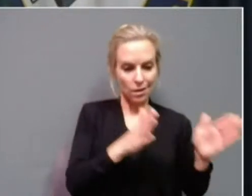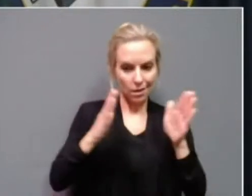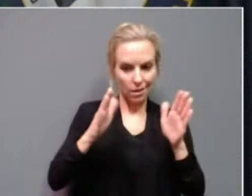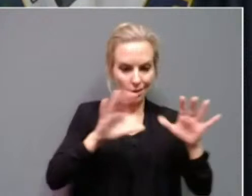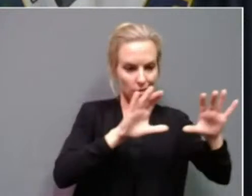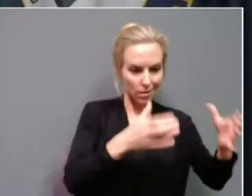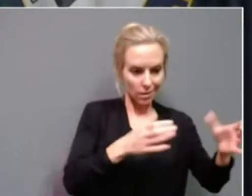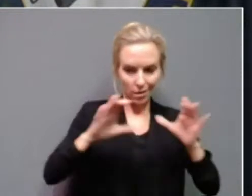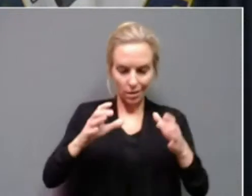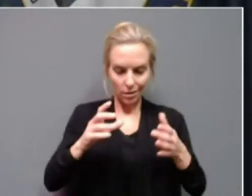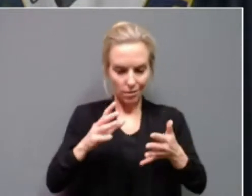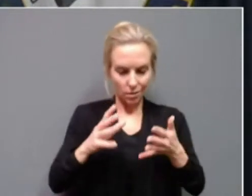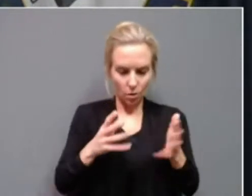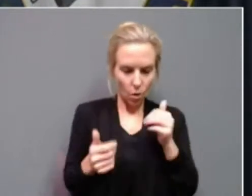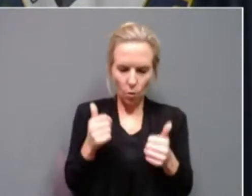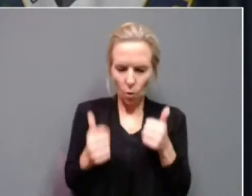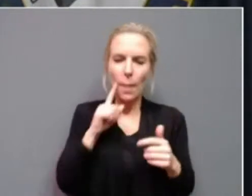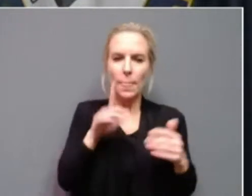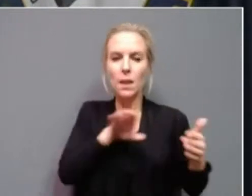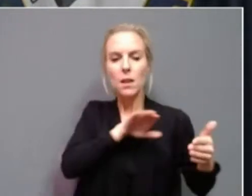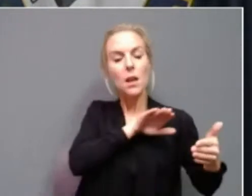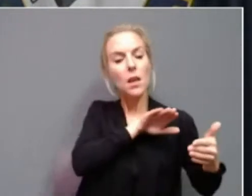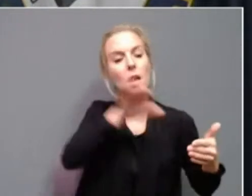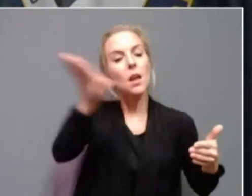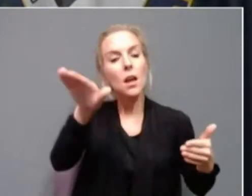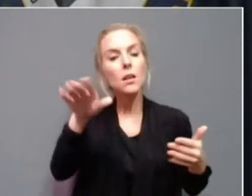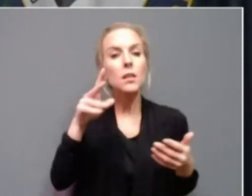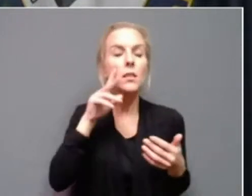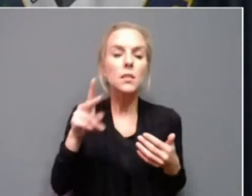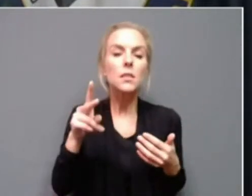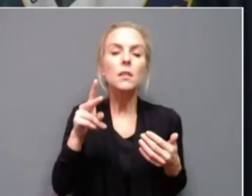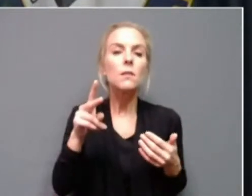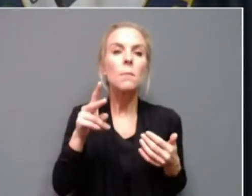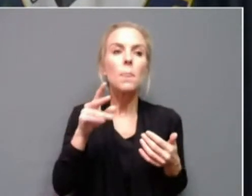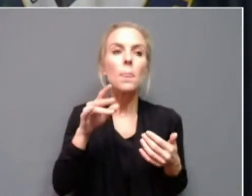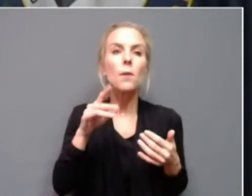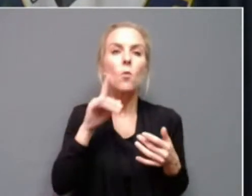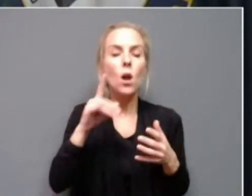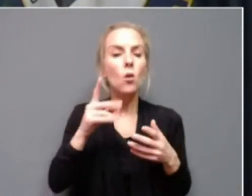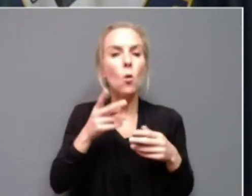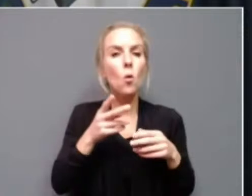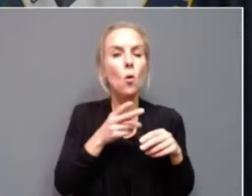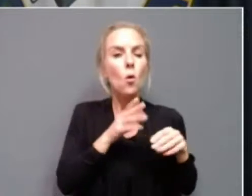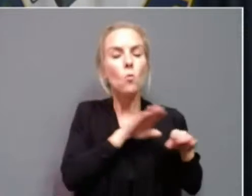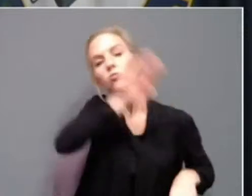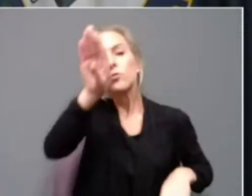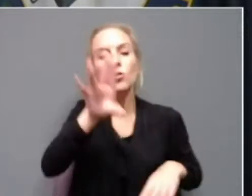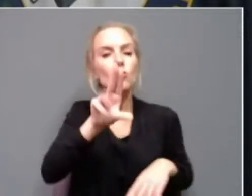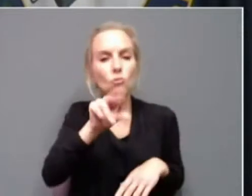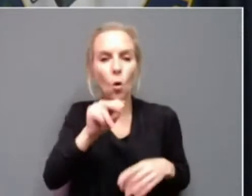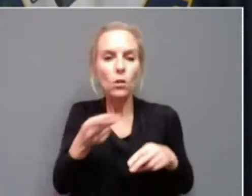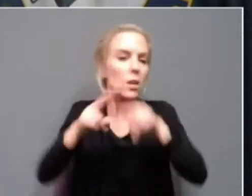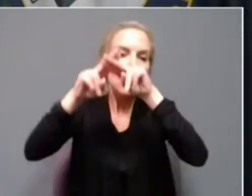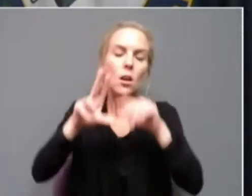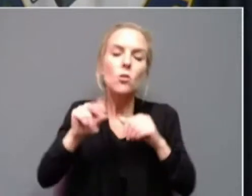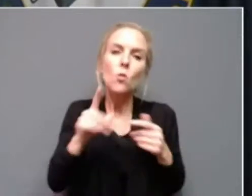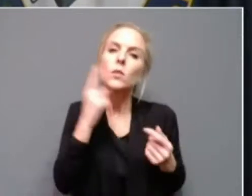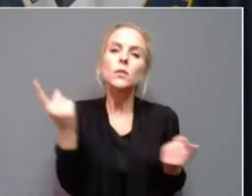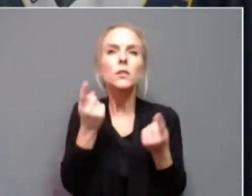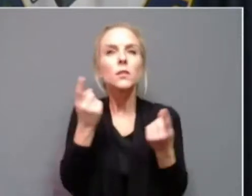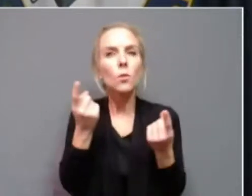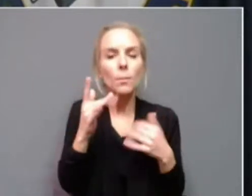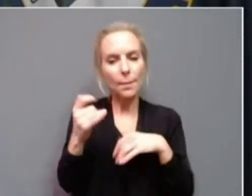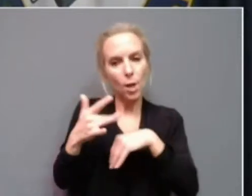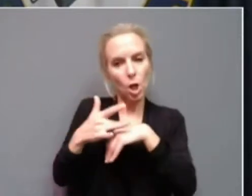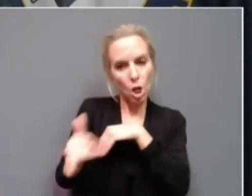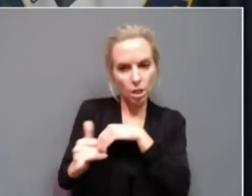think that we are seeing a growth on top of that. But again, it's somewhat early. What